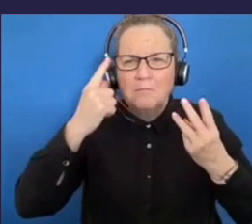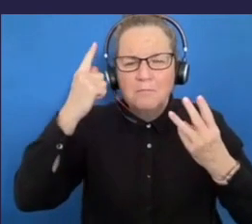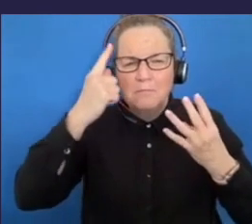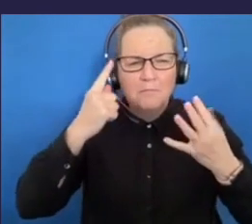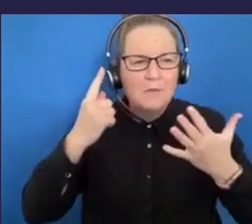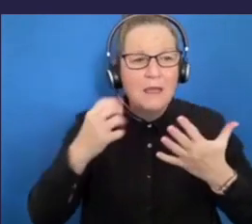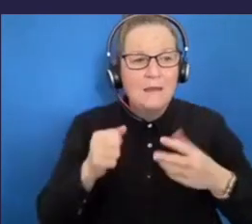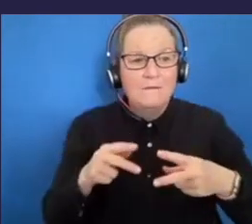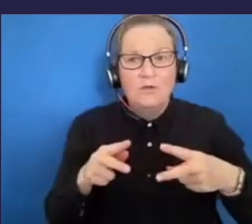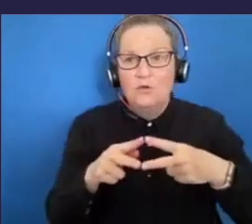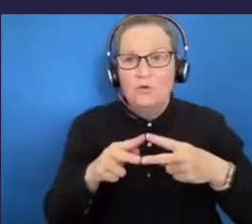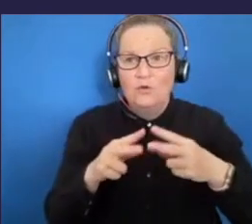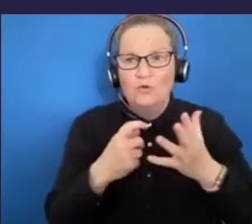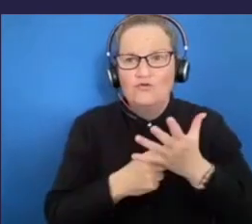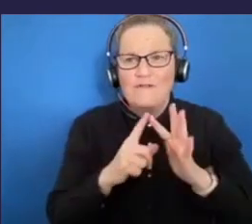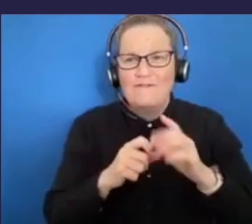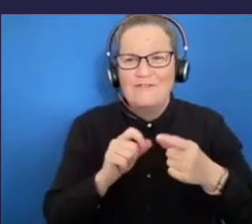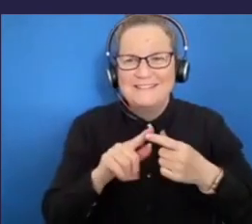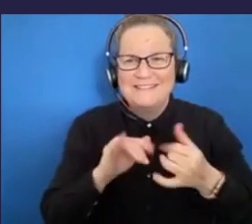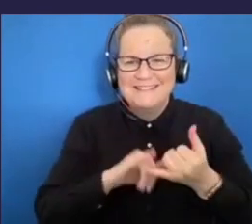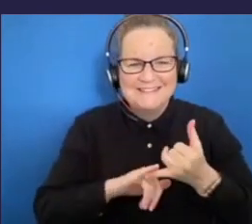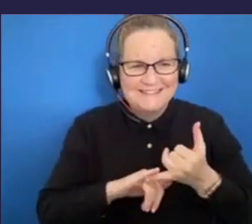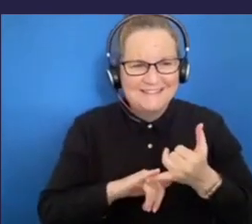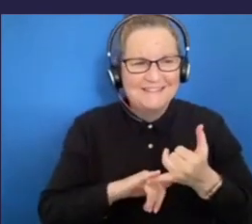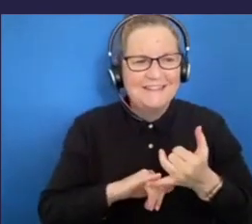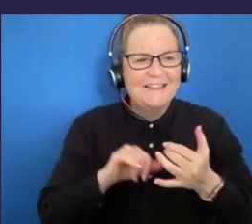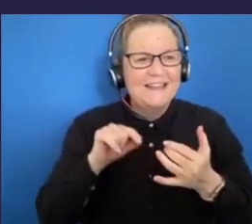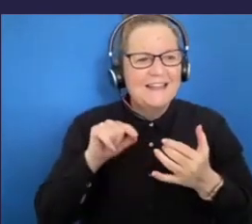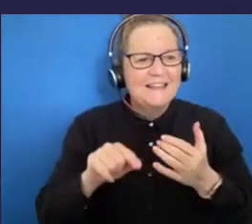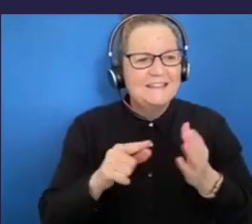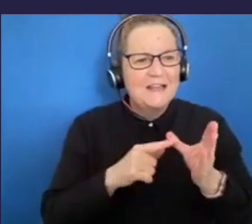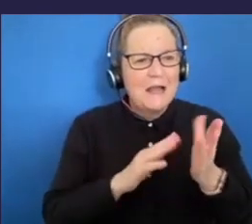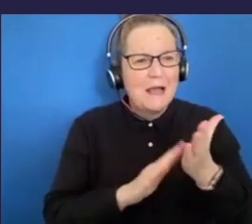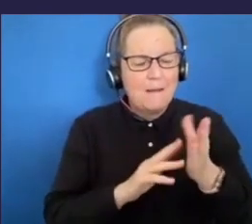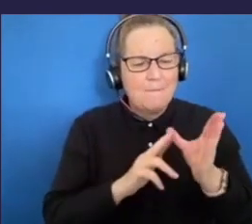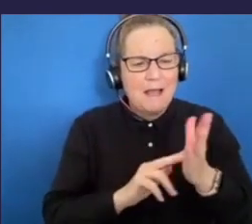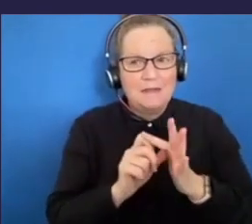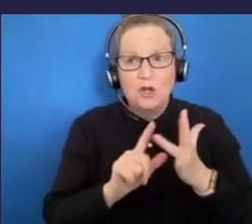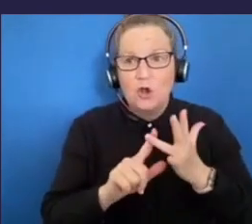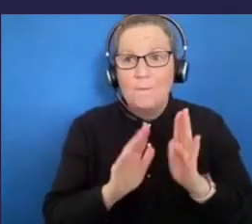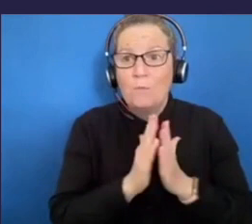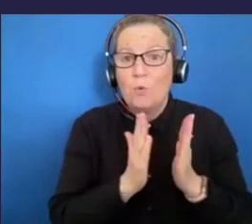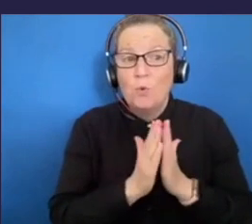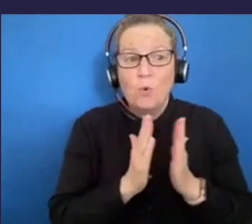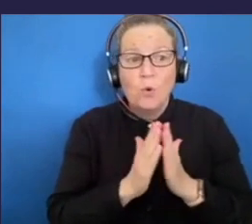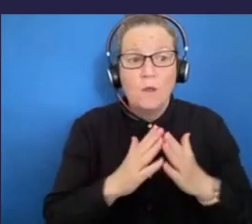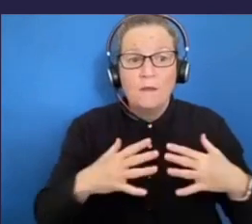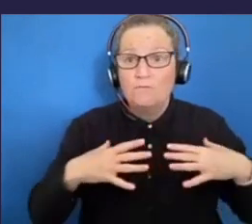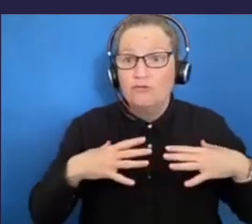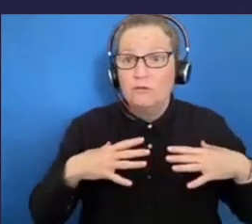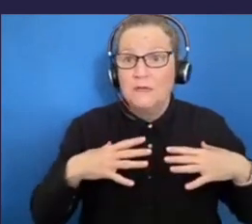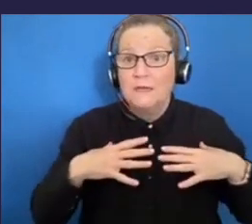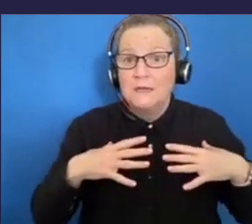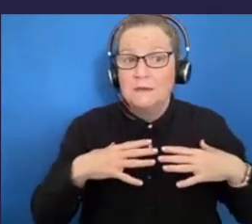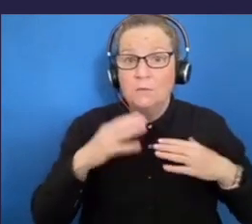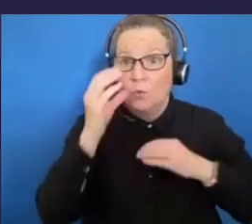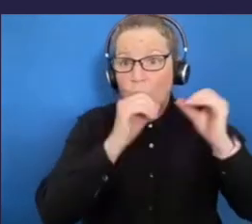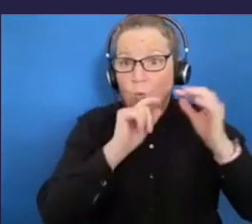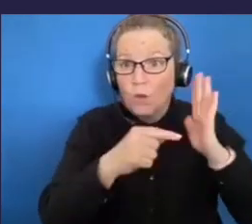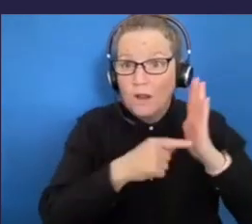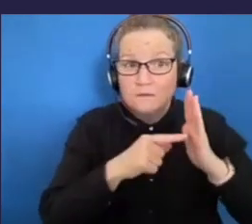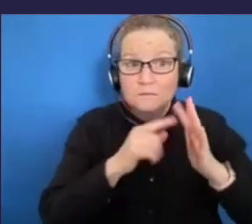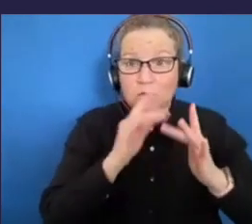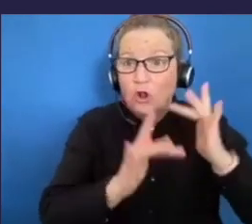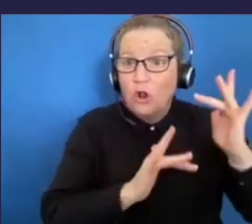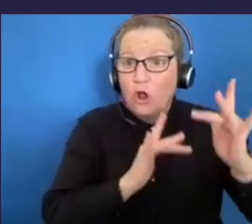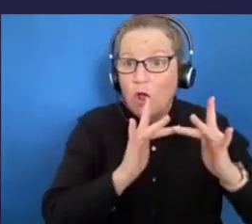to. And the Amato book is actually available for free online. So you can just Google that, find it, and